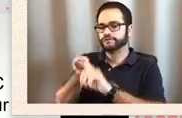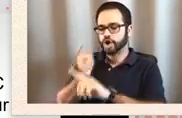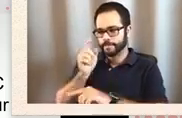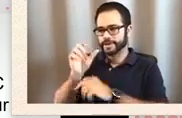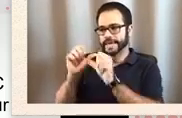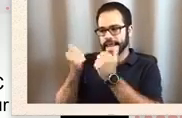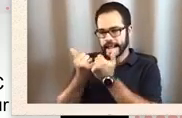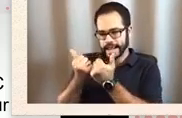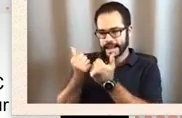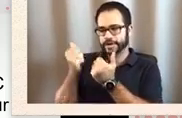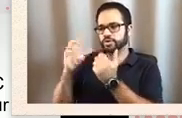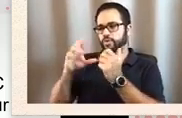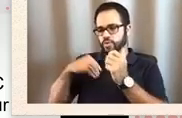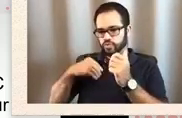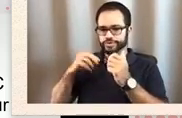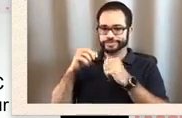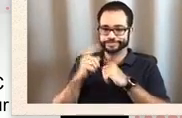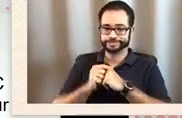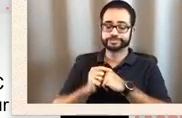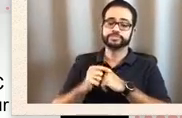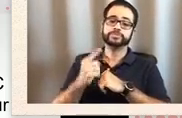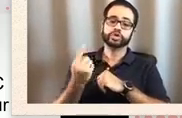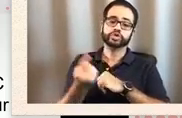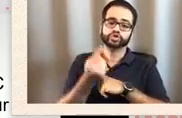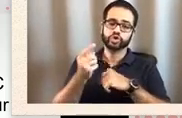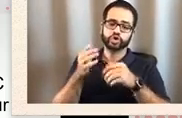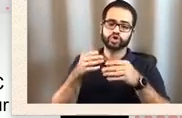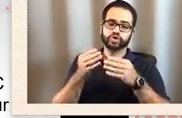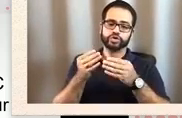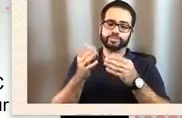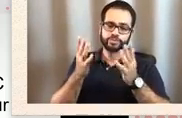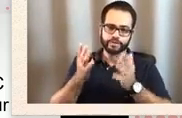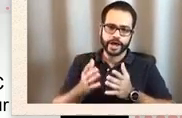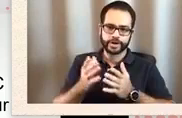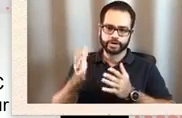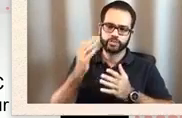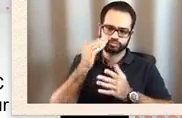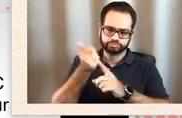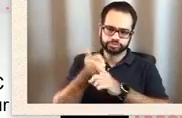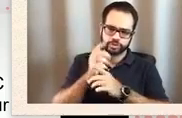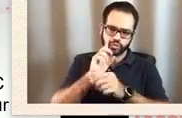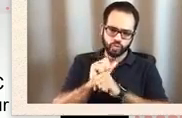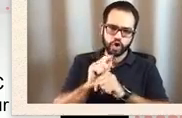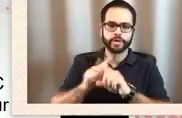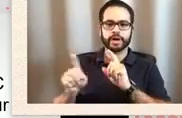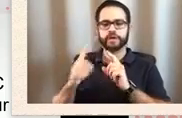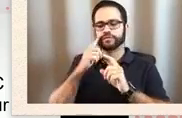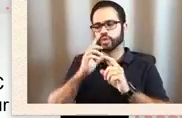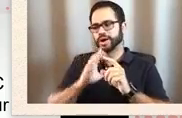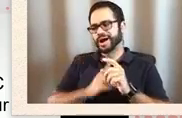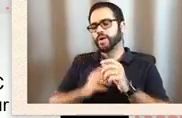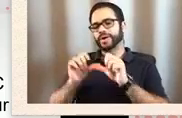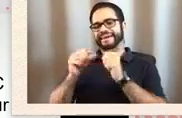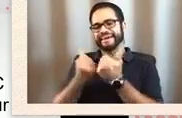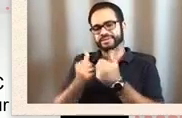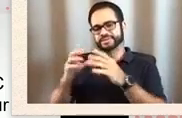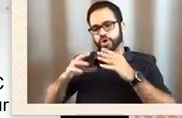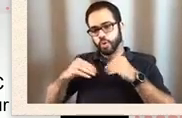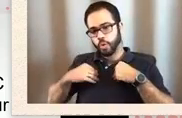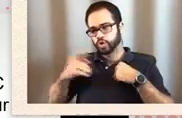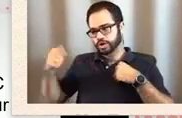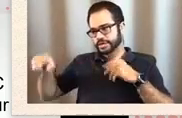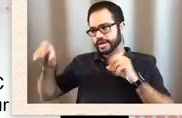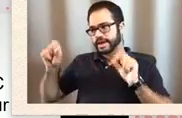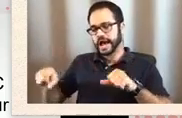solo provider. Now, solo providers, they're going to be the worker, and we know that. But for our agency owners, they have the ability